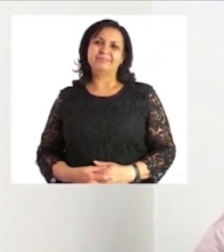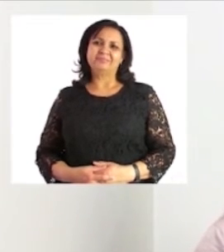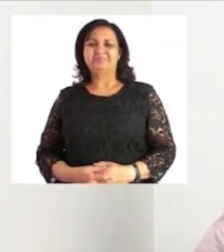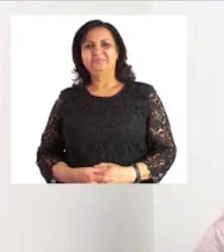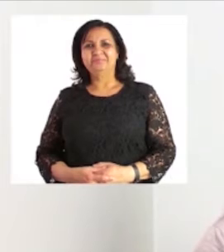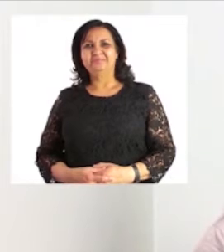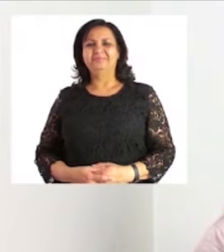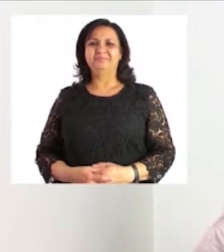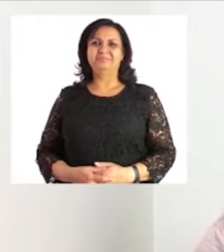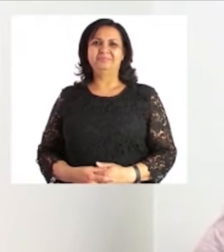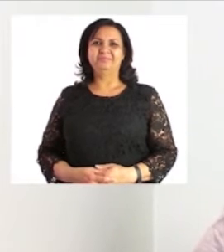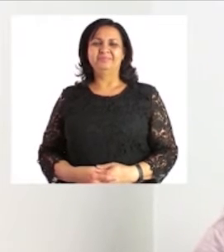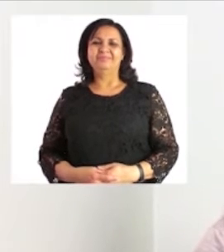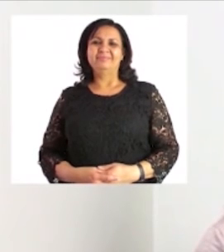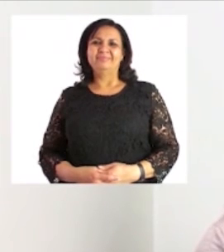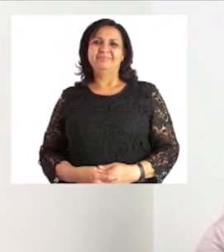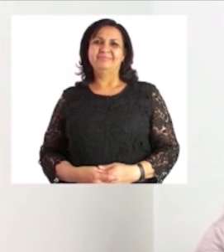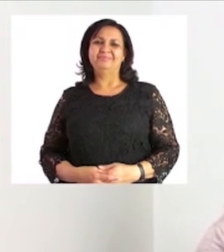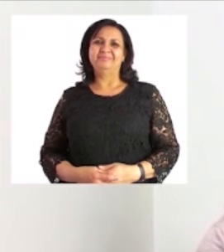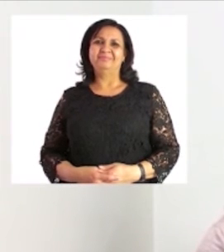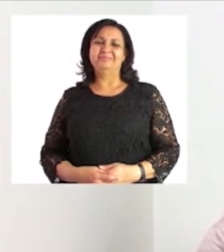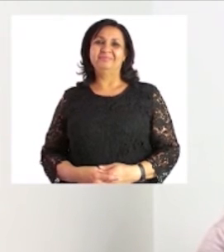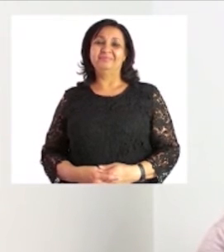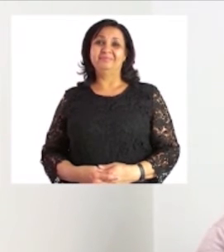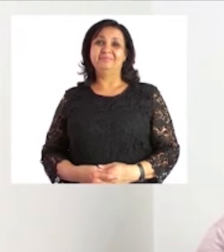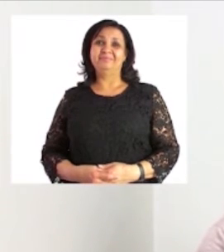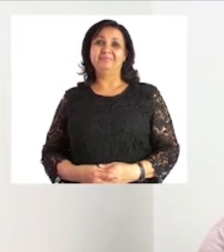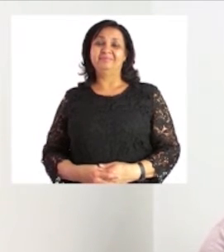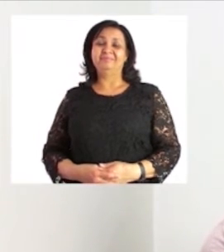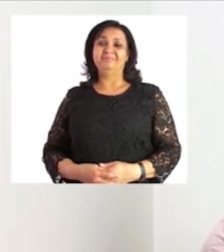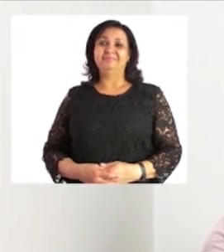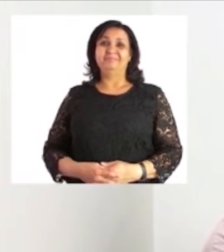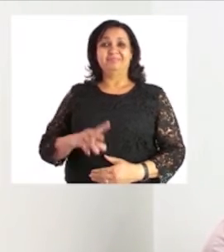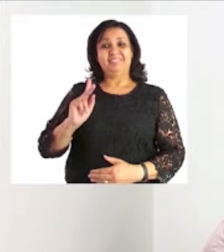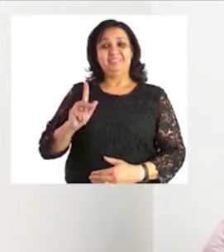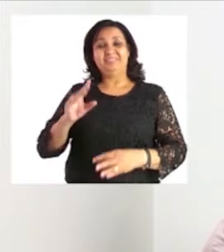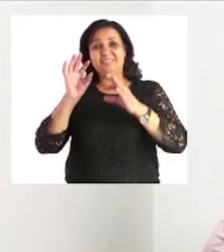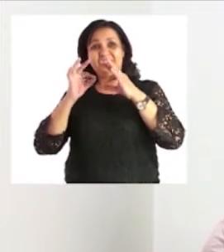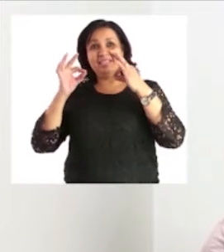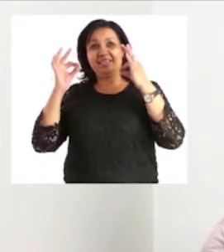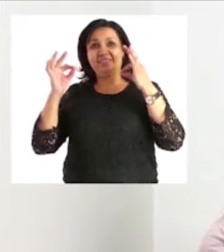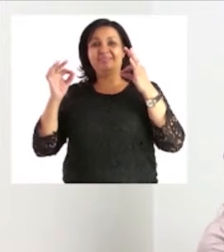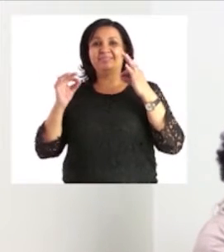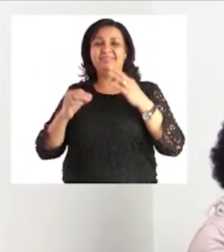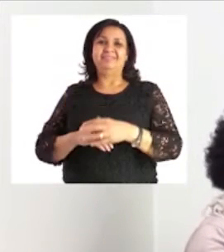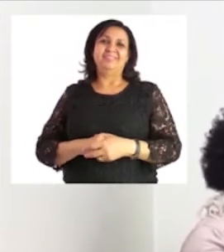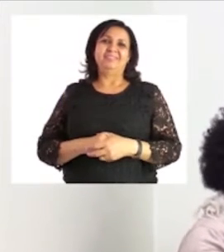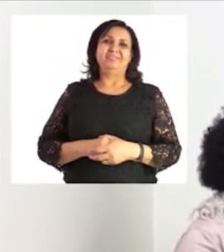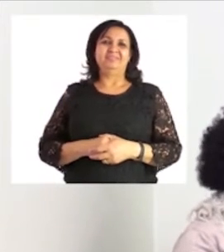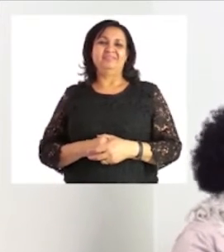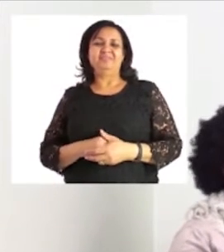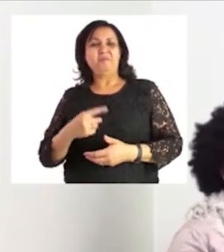fish alive. Yes. Can you repeat that again with teacher? 1, 2,